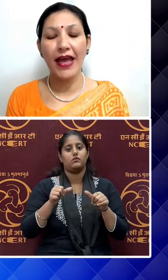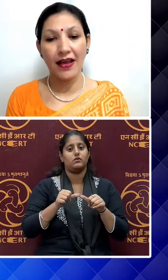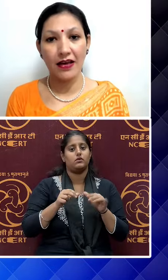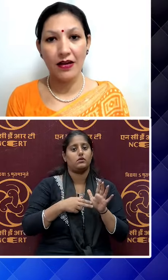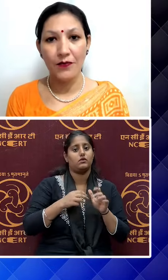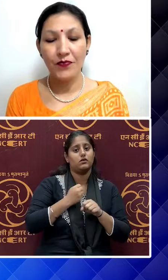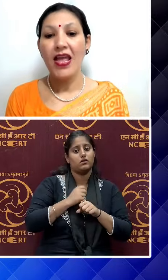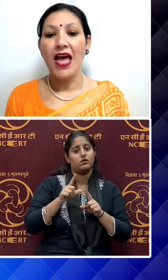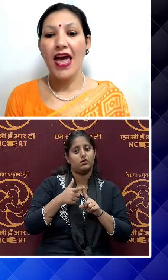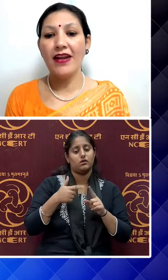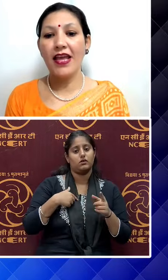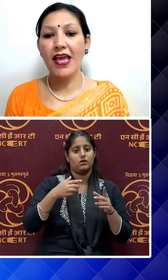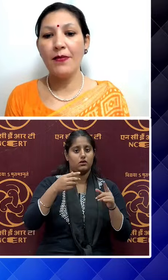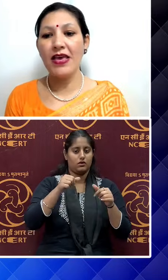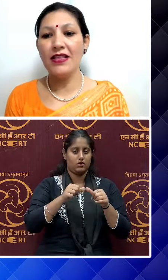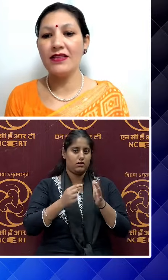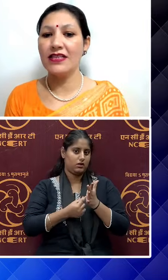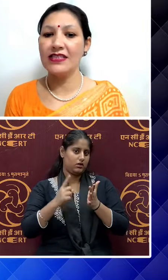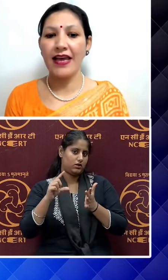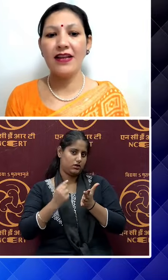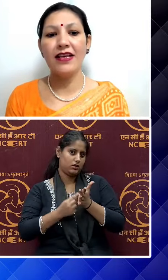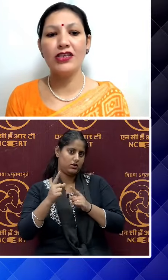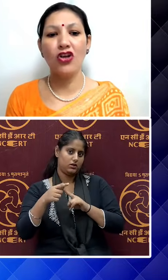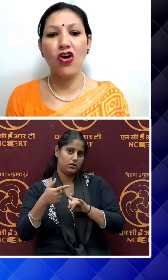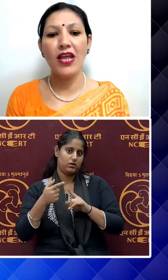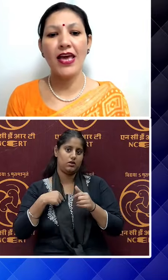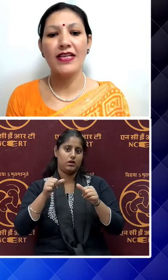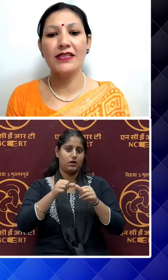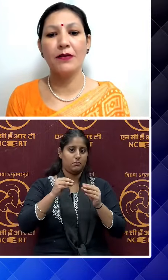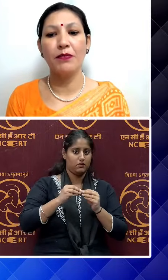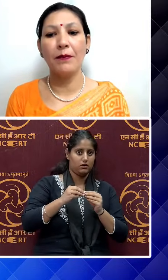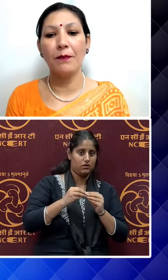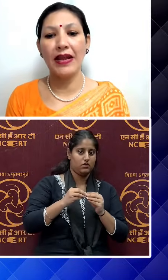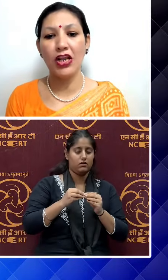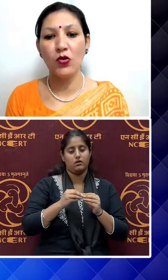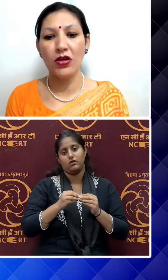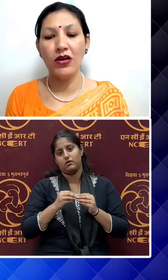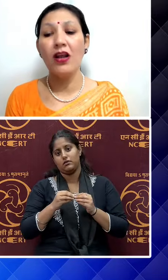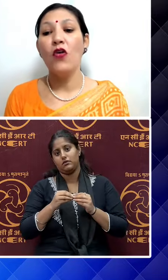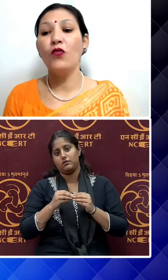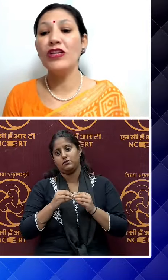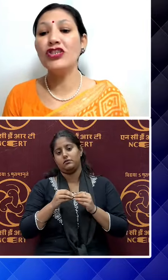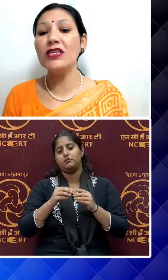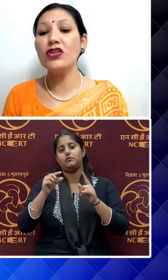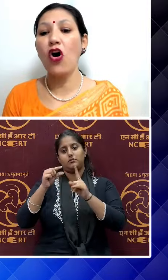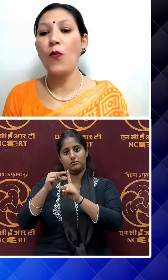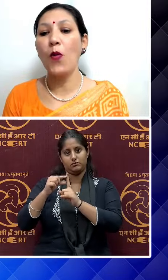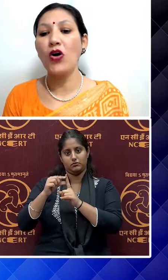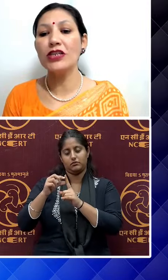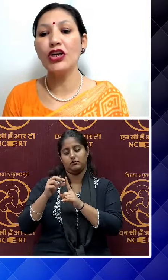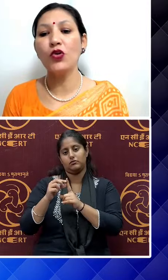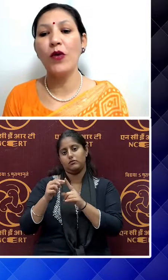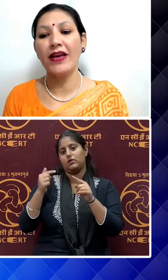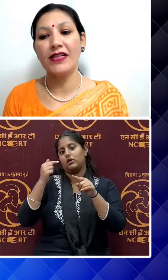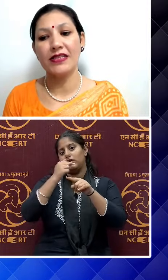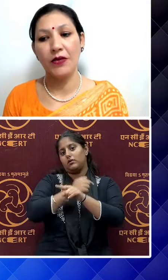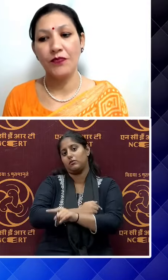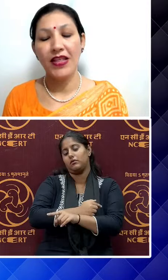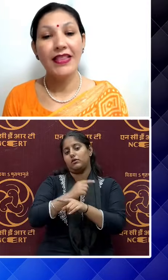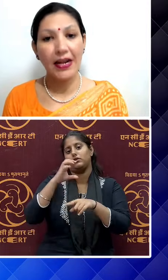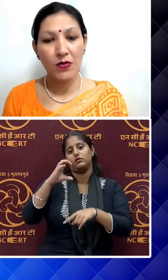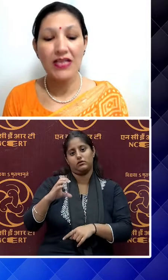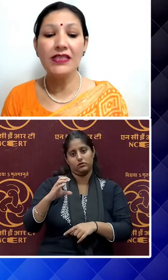acute angle and AB the side is known as the perpendicular which is opposite to angle